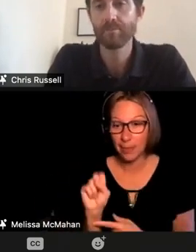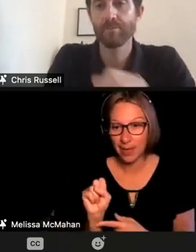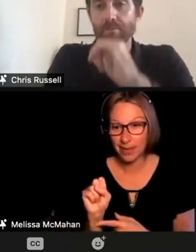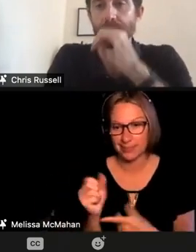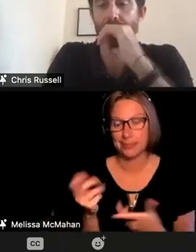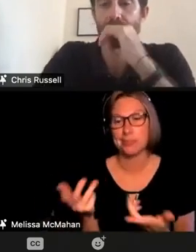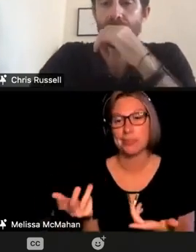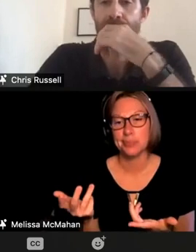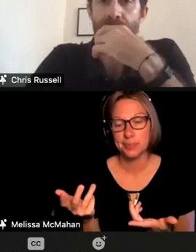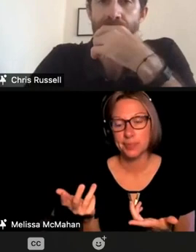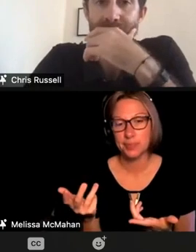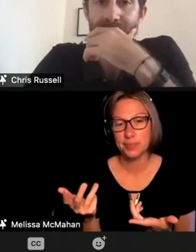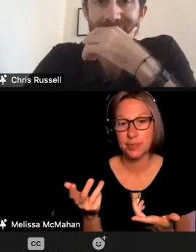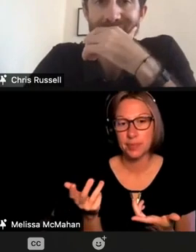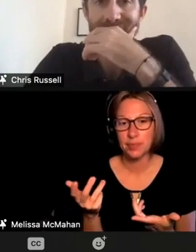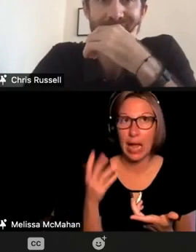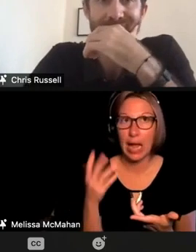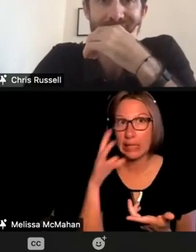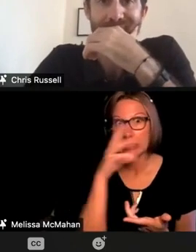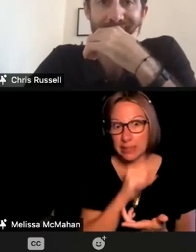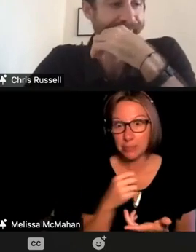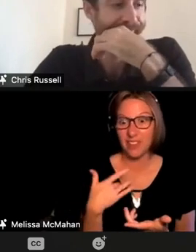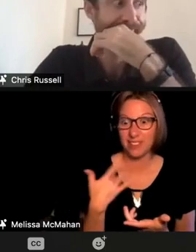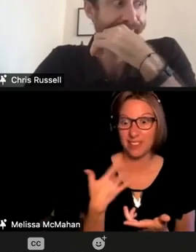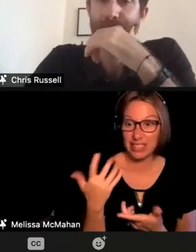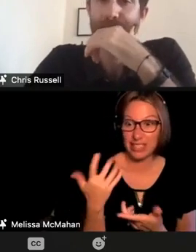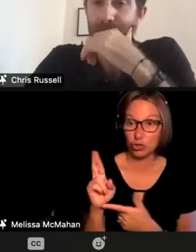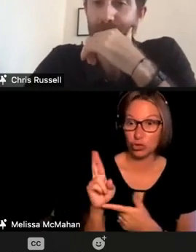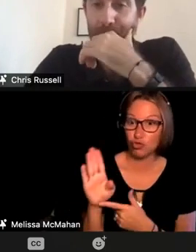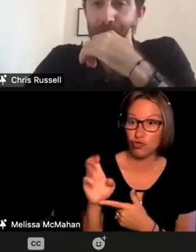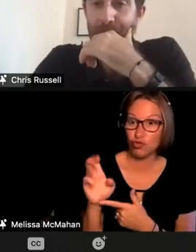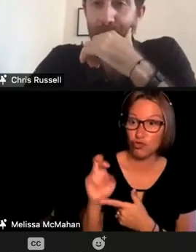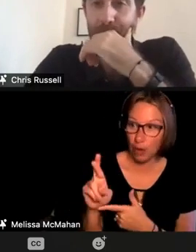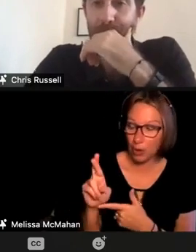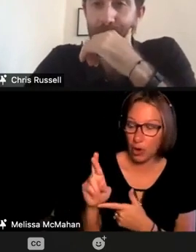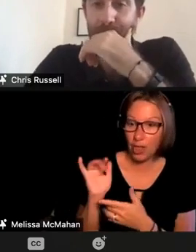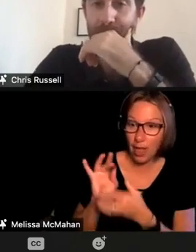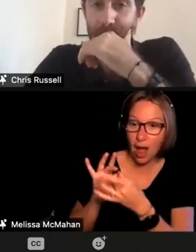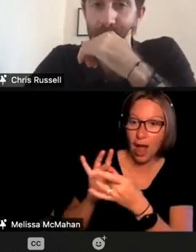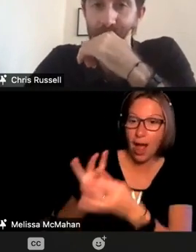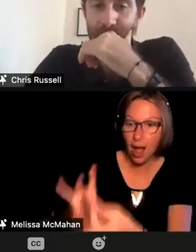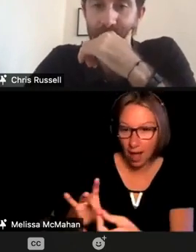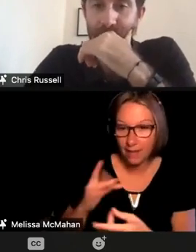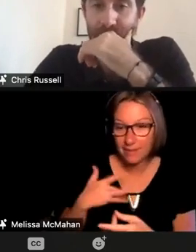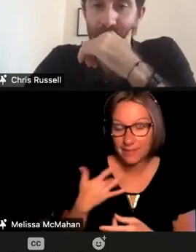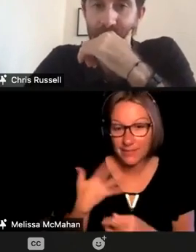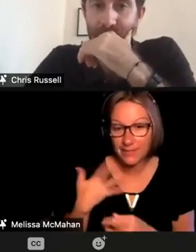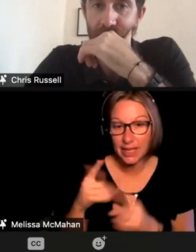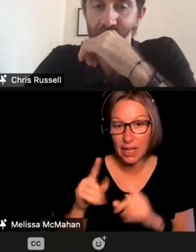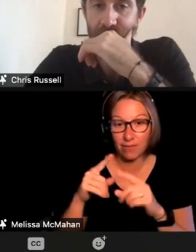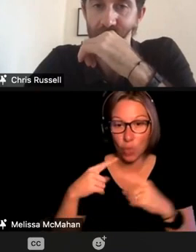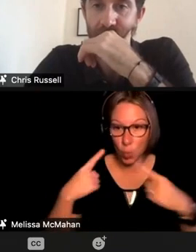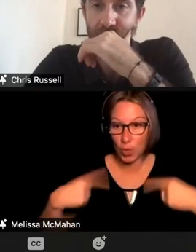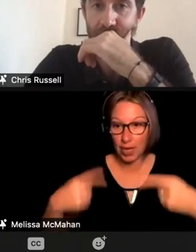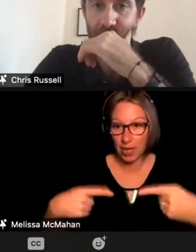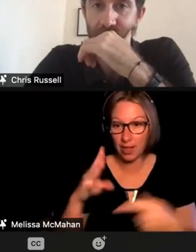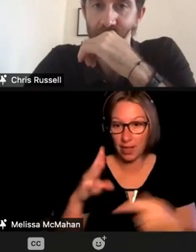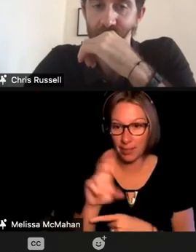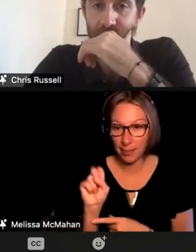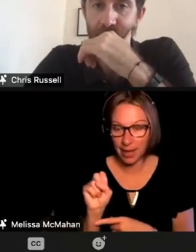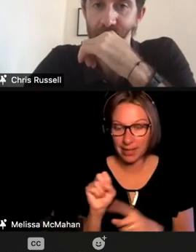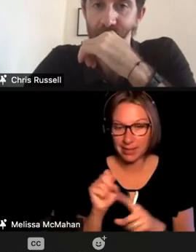my assumption is that it feels rubbery to somewhat associate with the feeling of the wheel of a bus. But